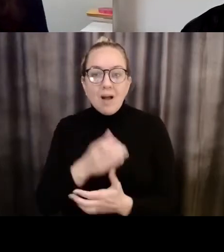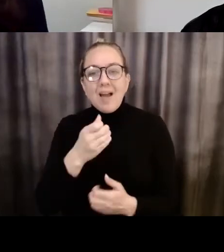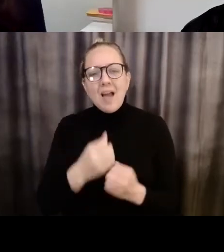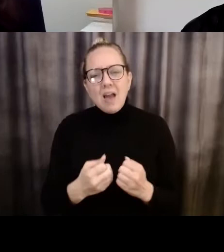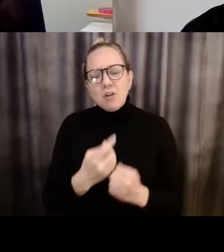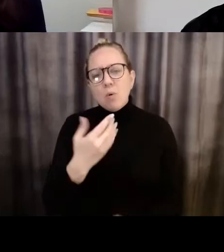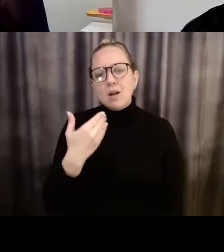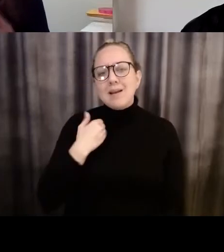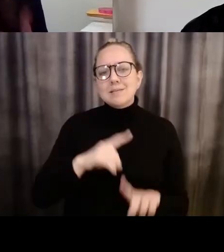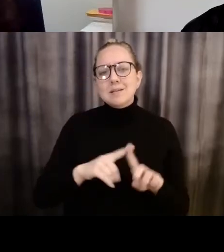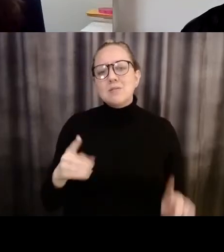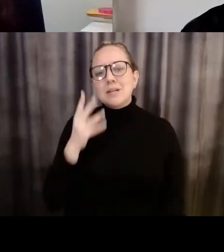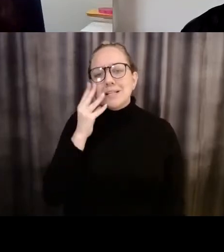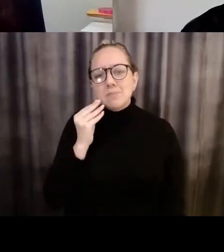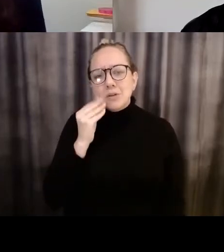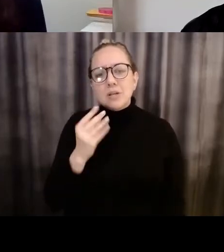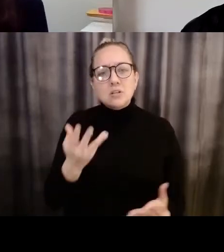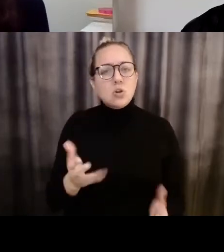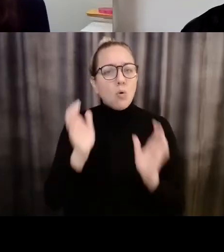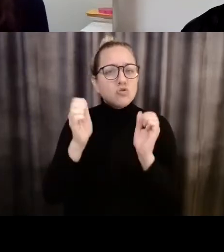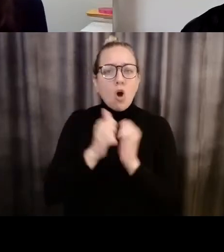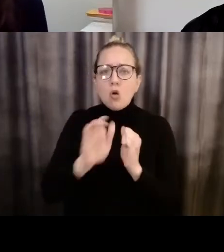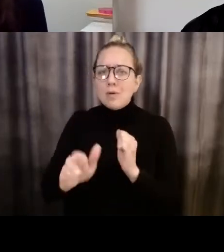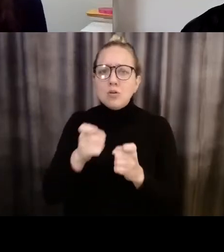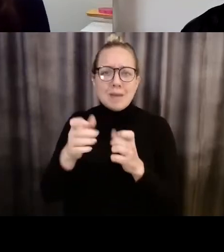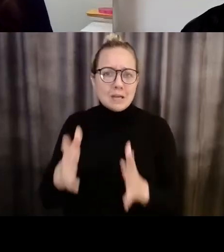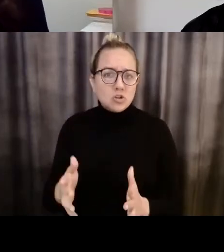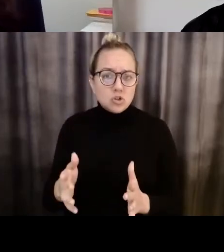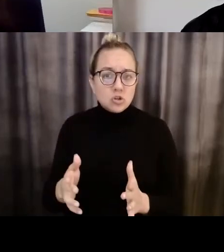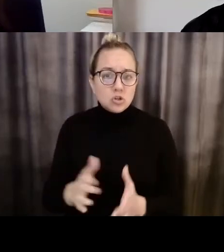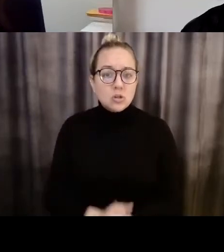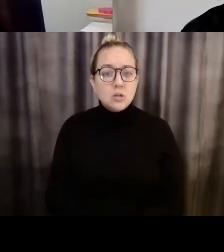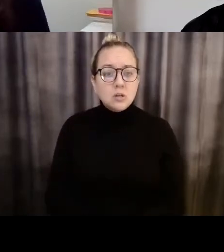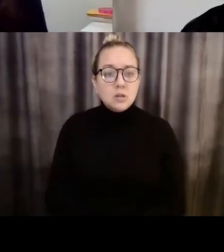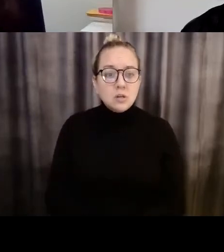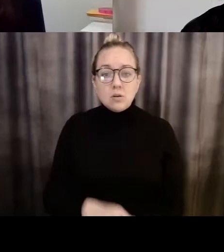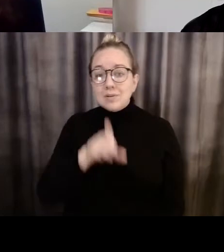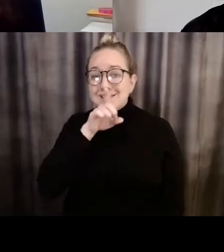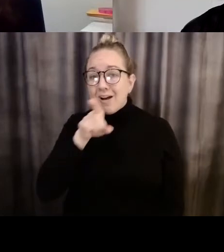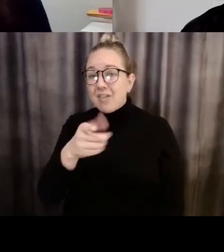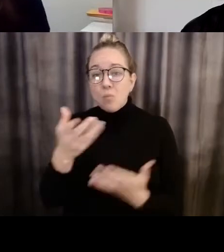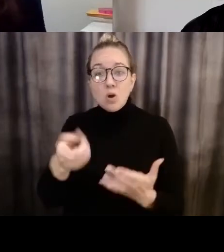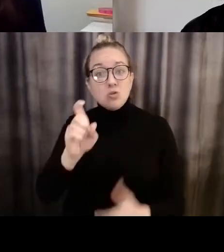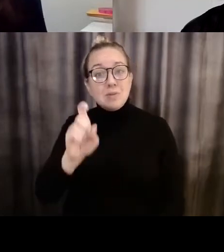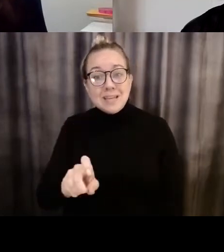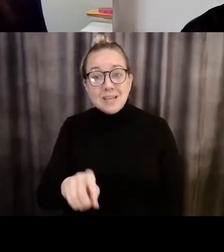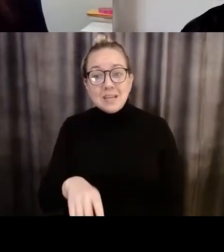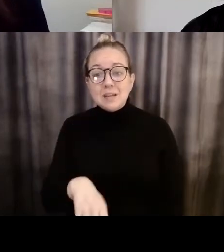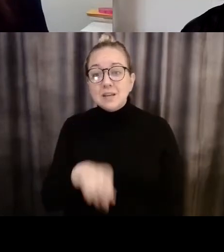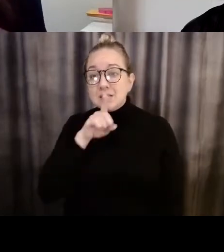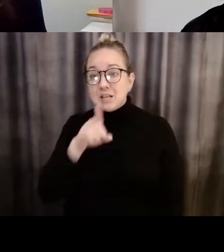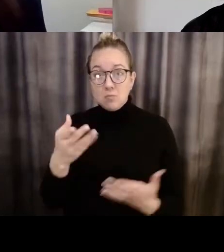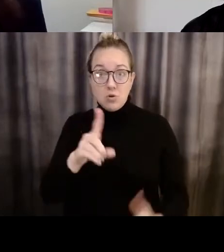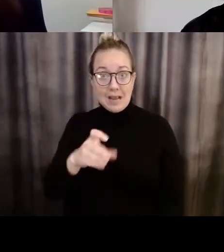different. And so talk to your manager, right? Let them know what you need, what you're asking for. I would go